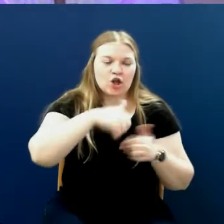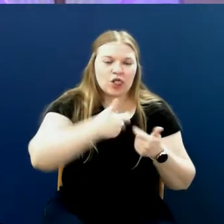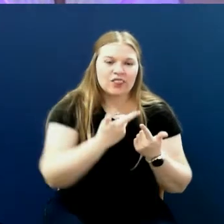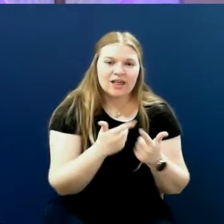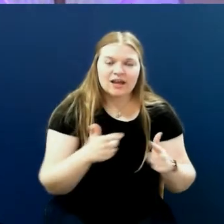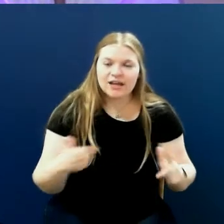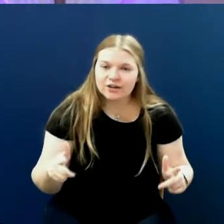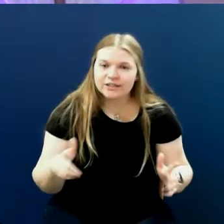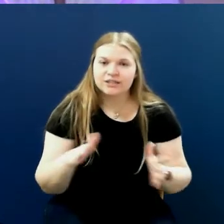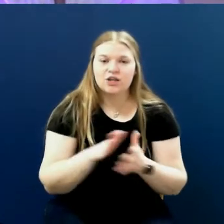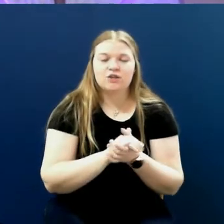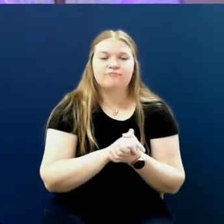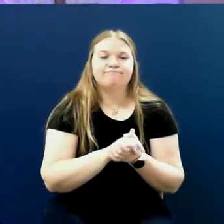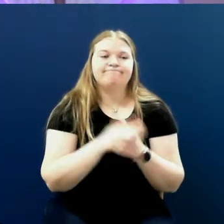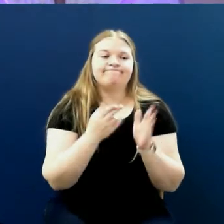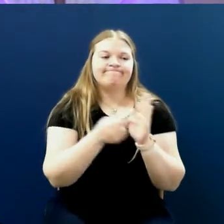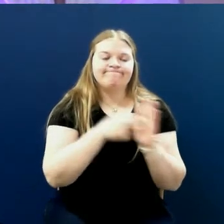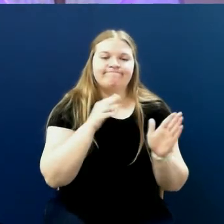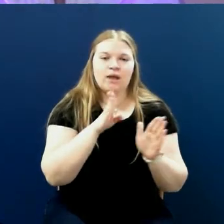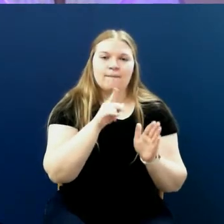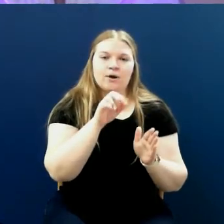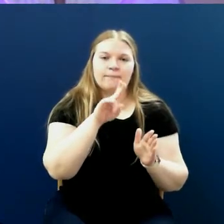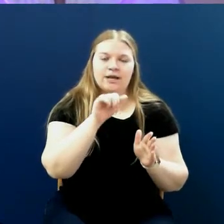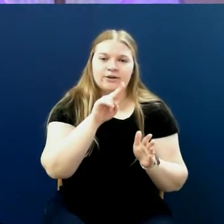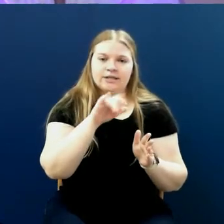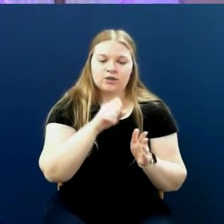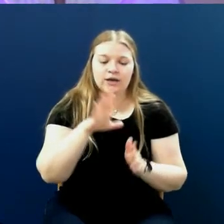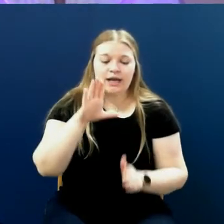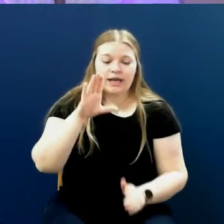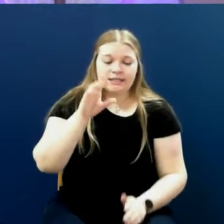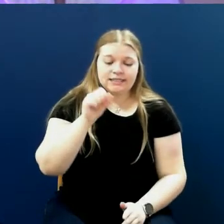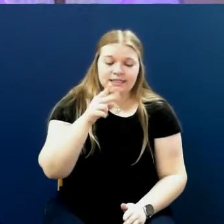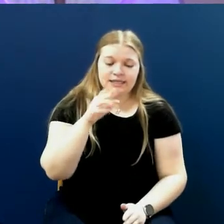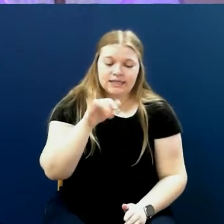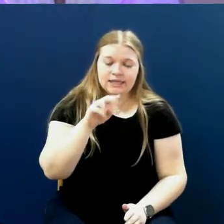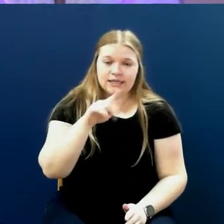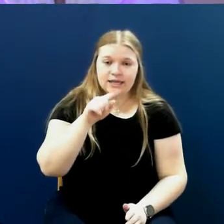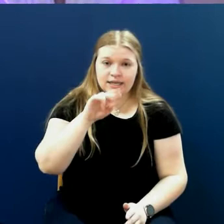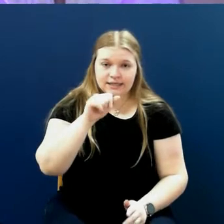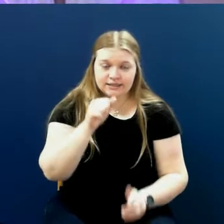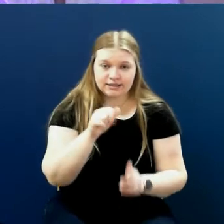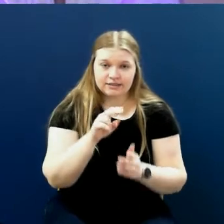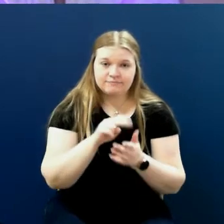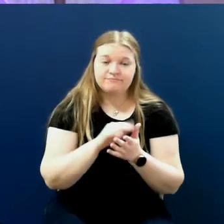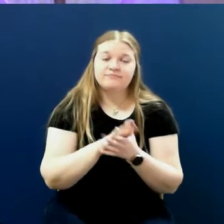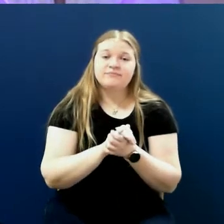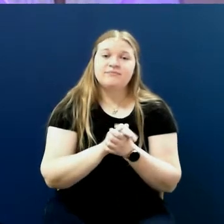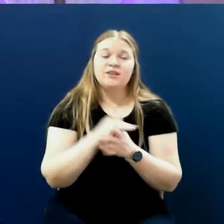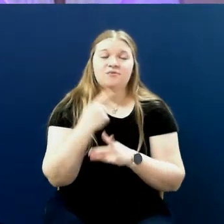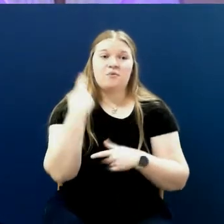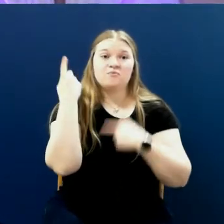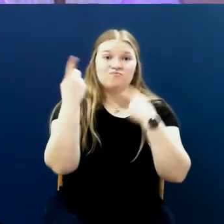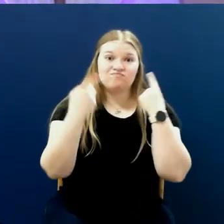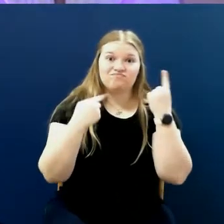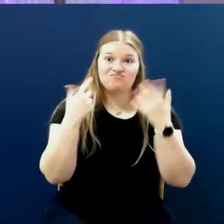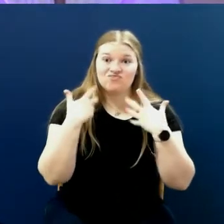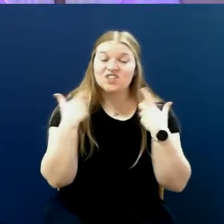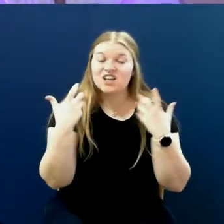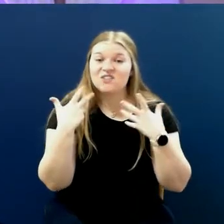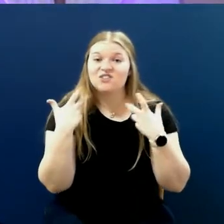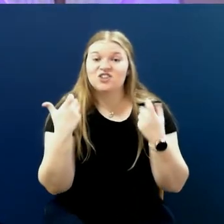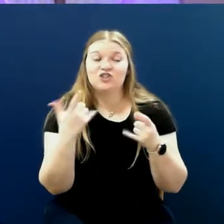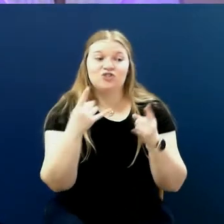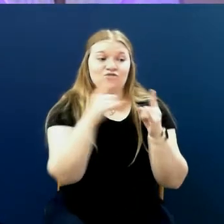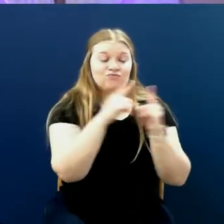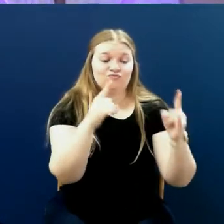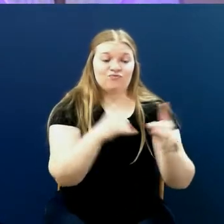they called them barbarians. Or Scythians. Scythians were considered a wild or savage or tribal